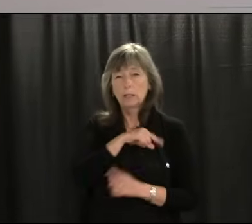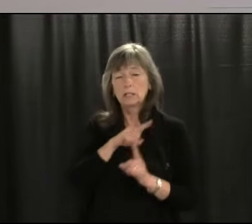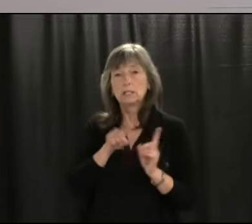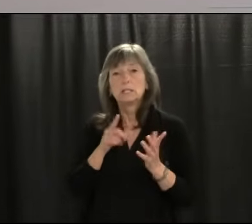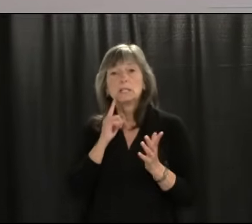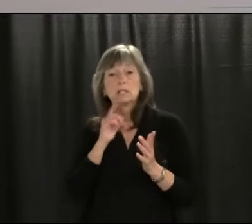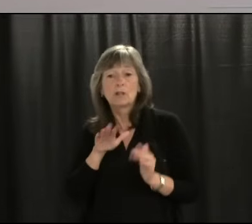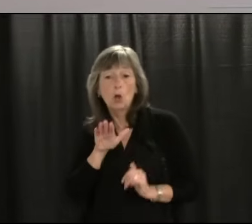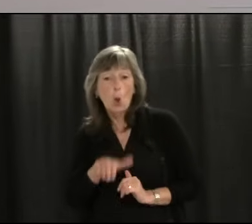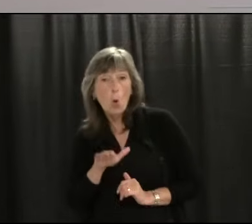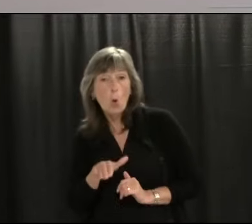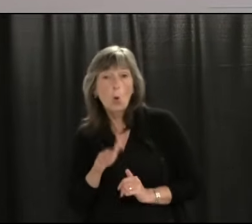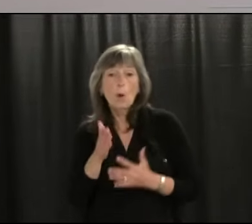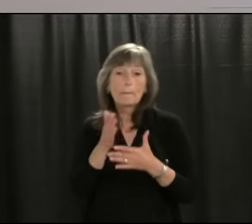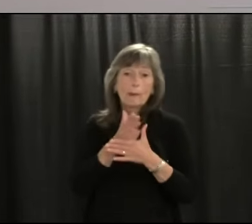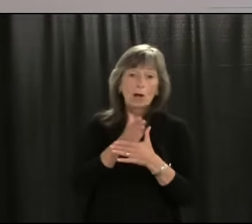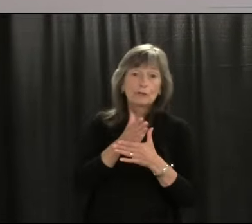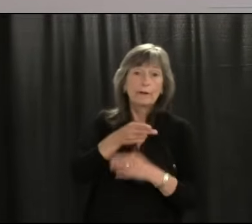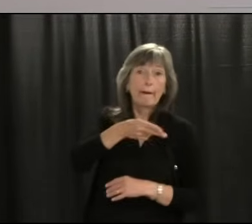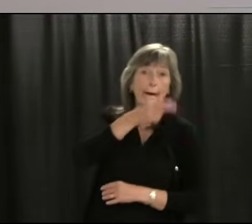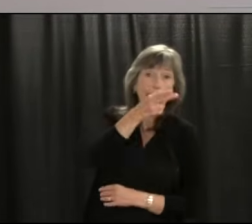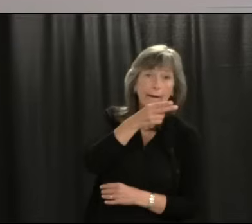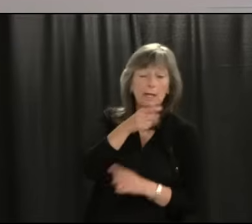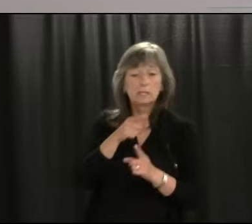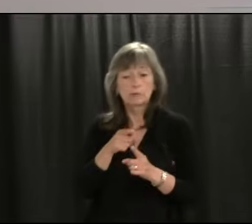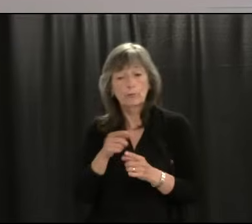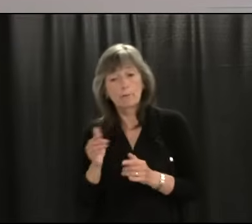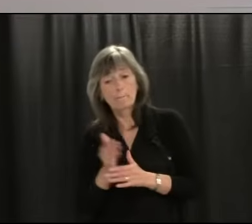that through our official channels as well.